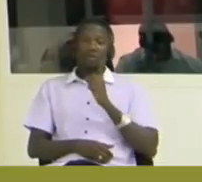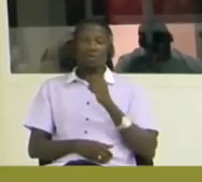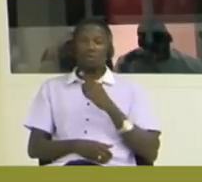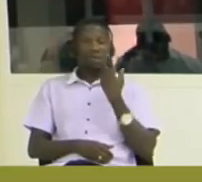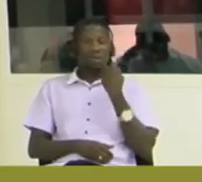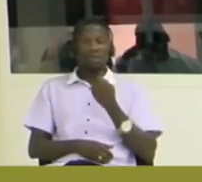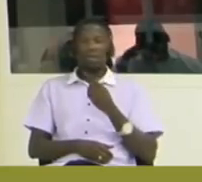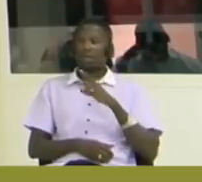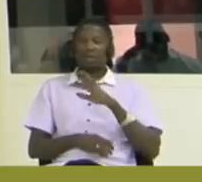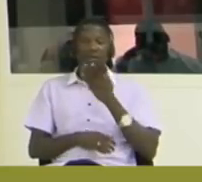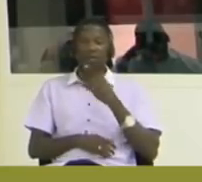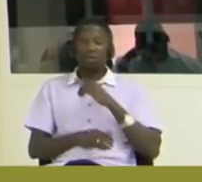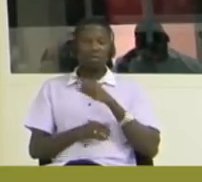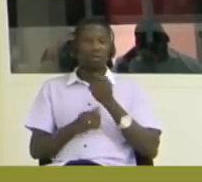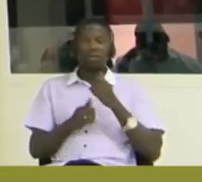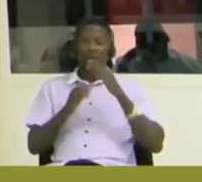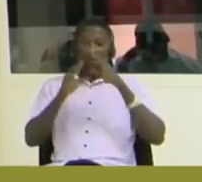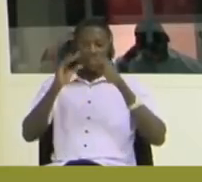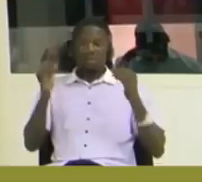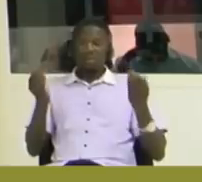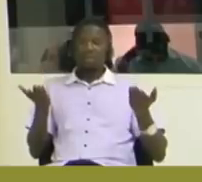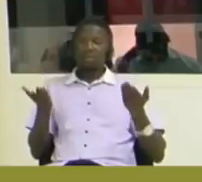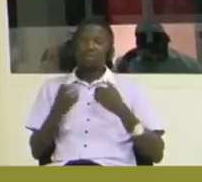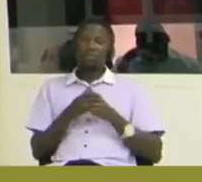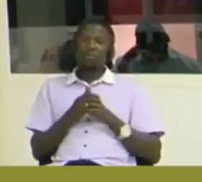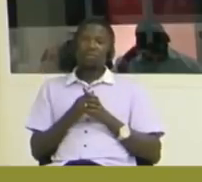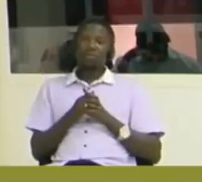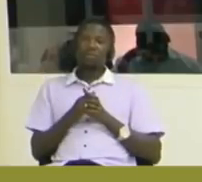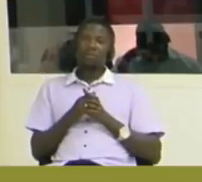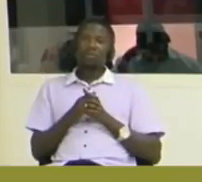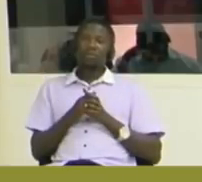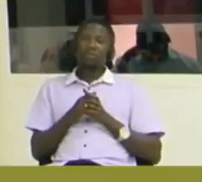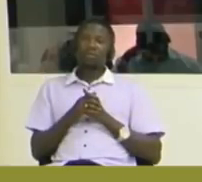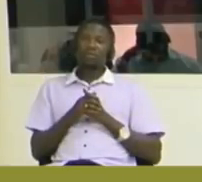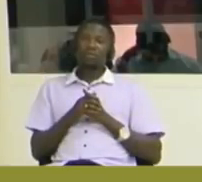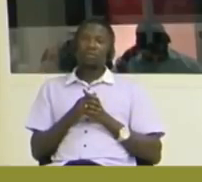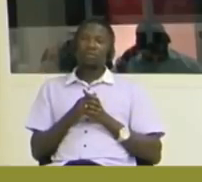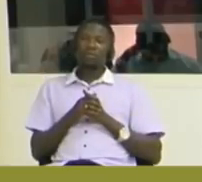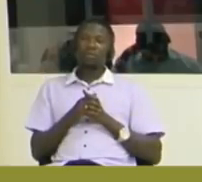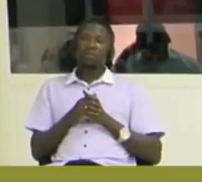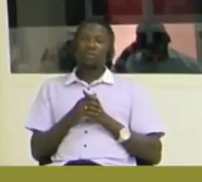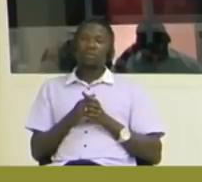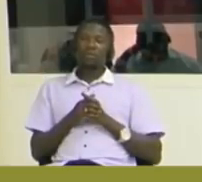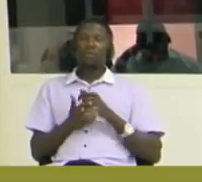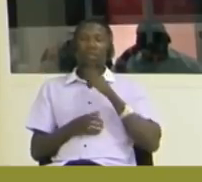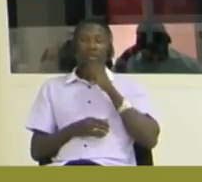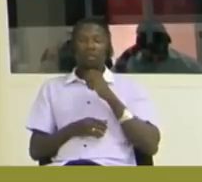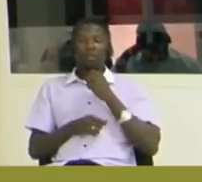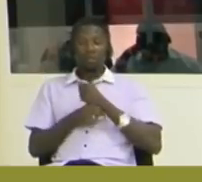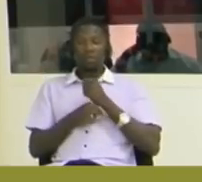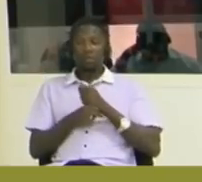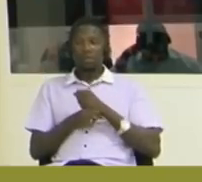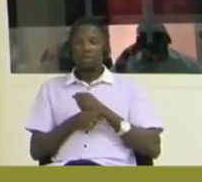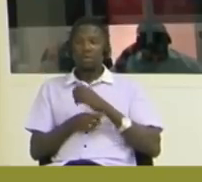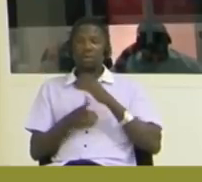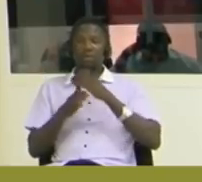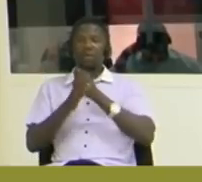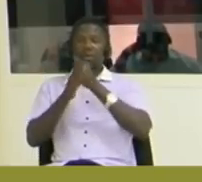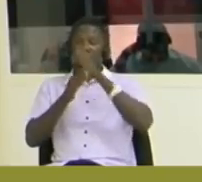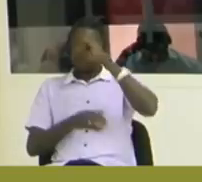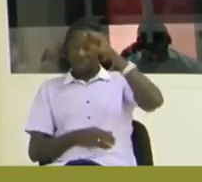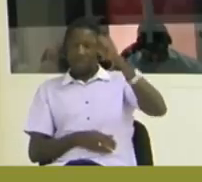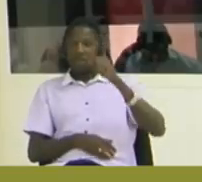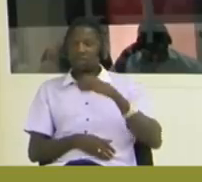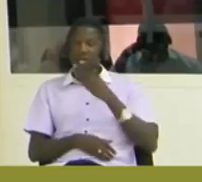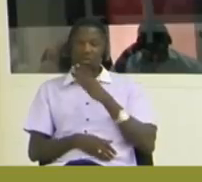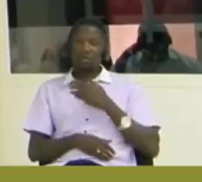like every other night. Sir, becoming acting president is not a matter of celebration. The